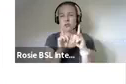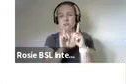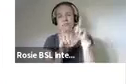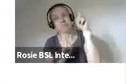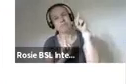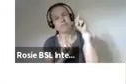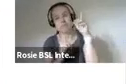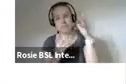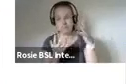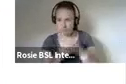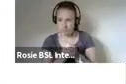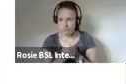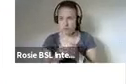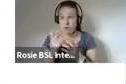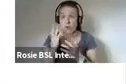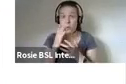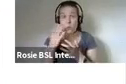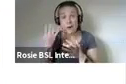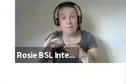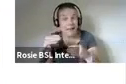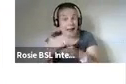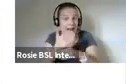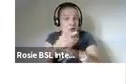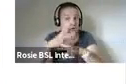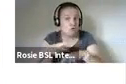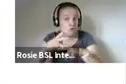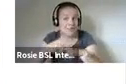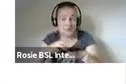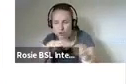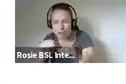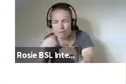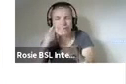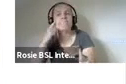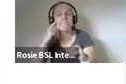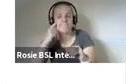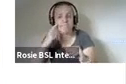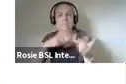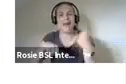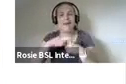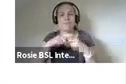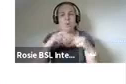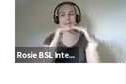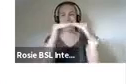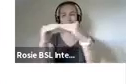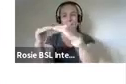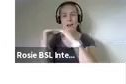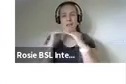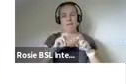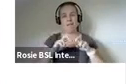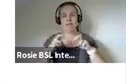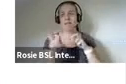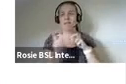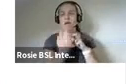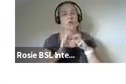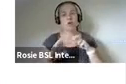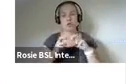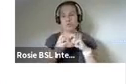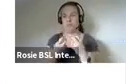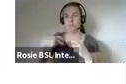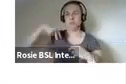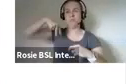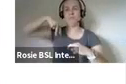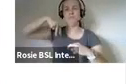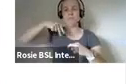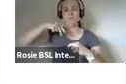action research training, or everybody sits at the same level. So everybody is talking to one another at the same level